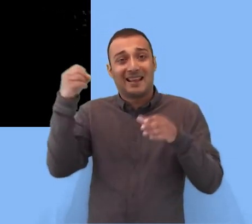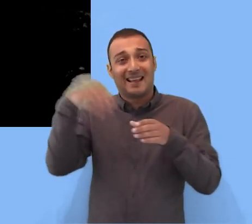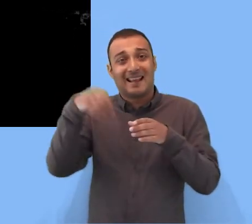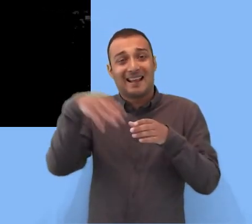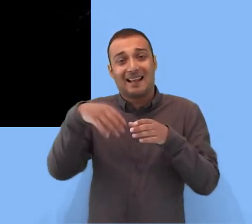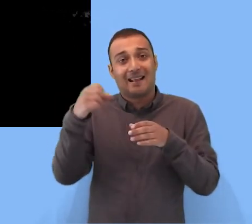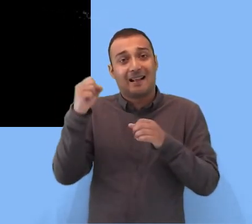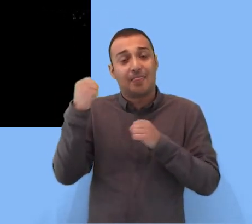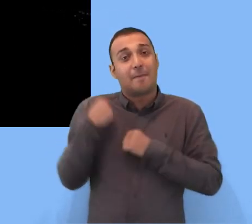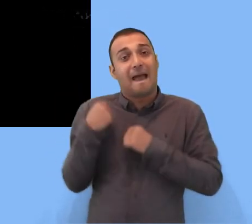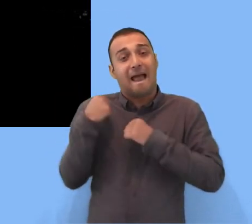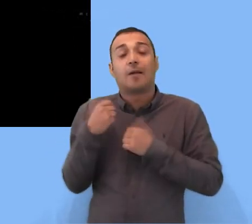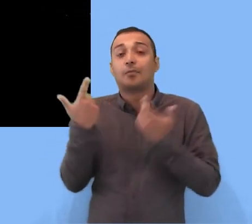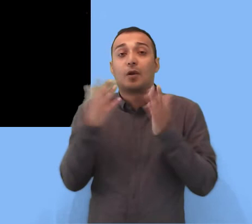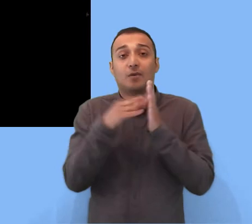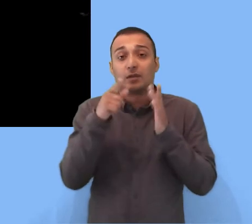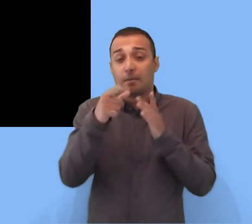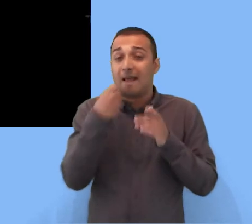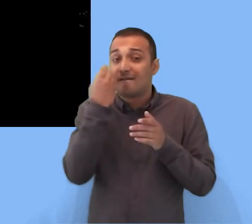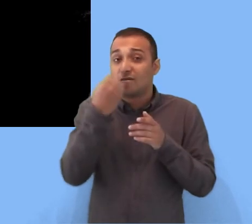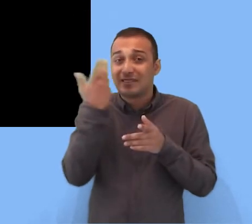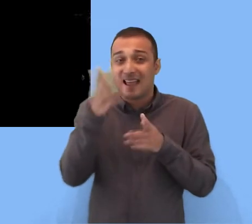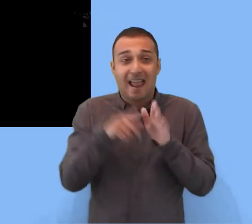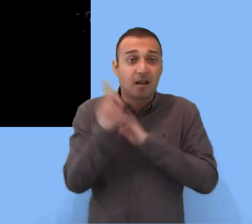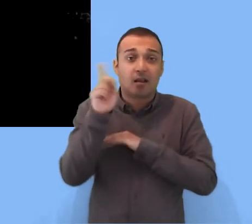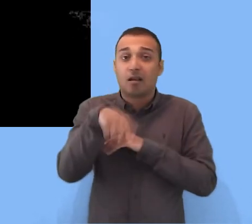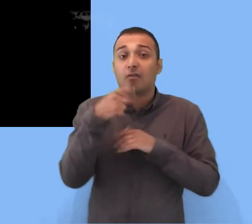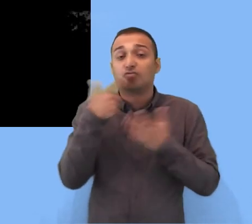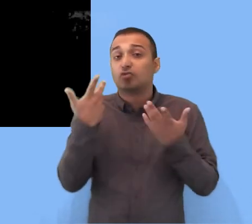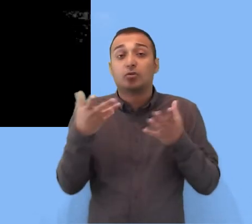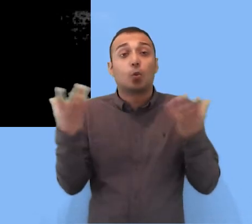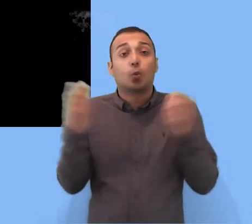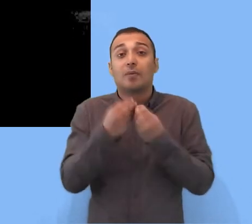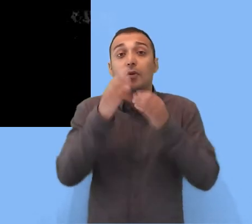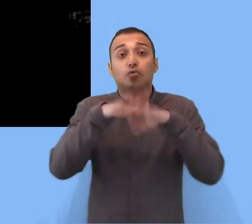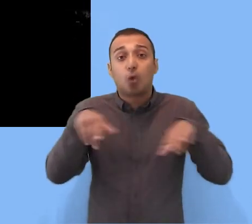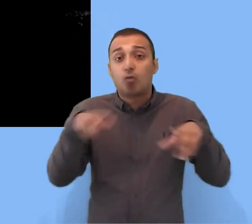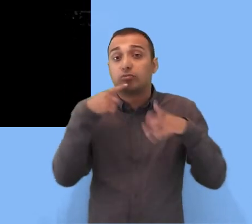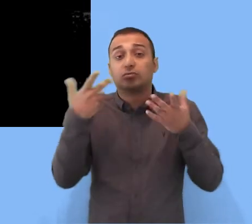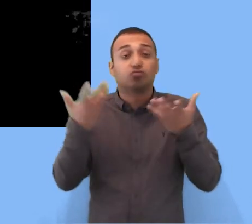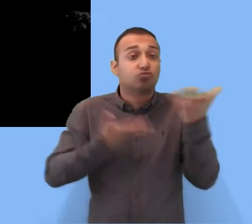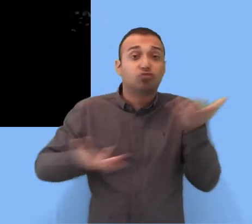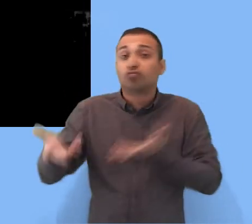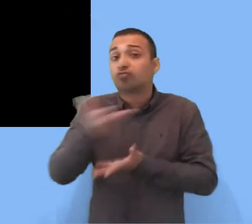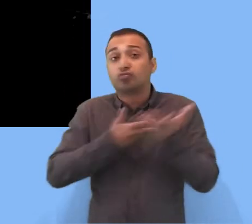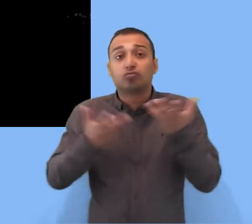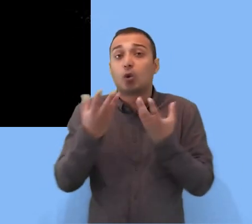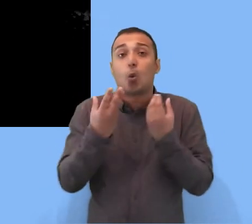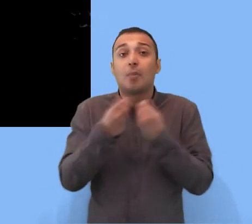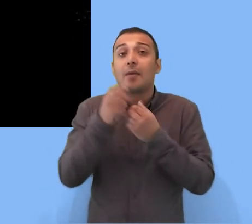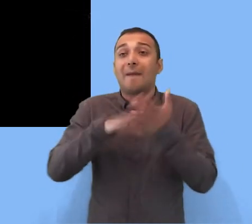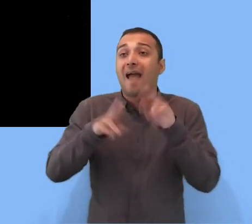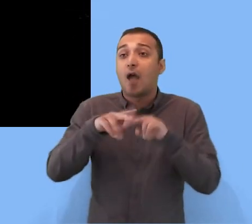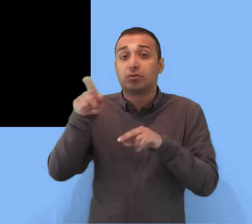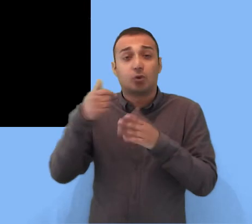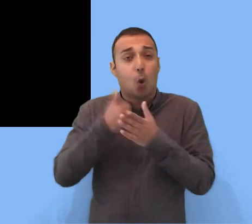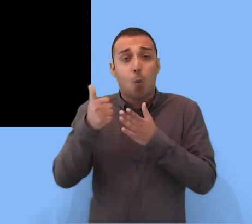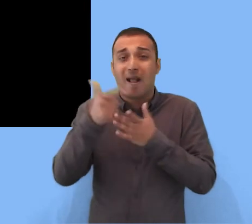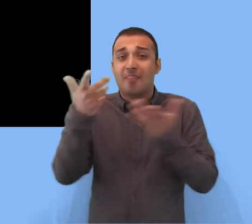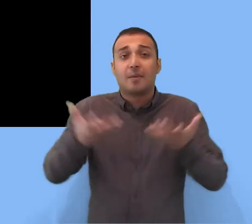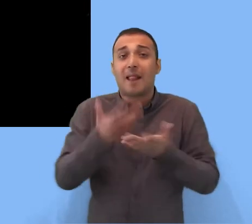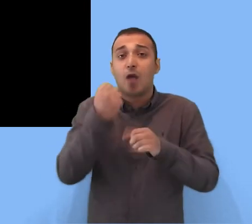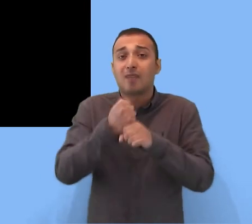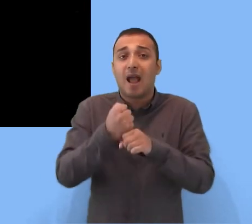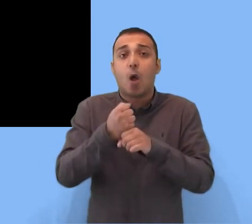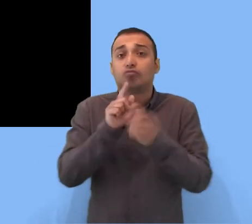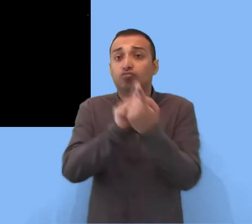conversation about the football or a conversation about whatever, and just making those connections with parents so that when there are more difficult